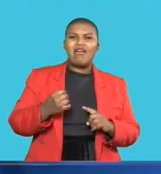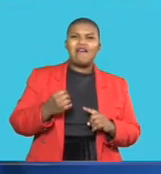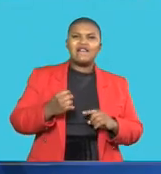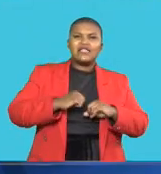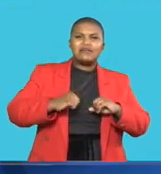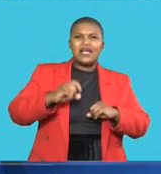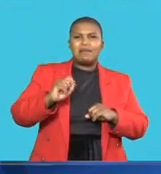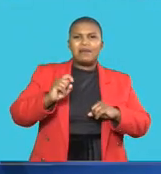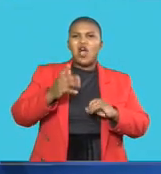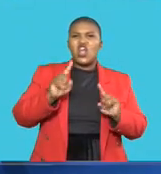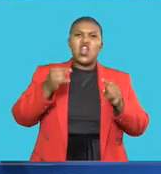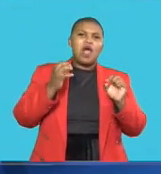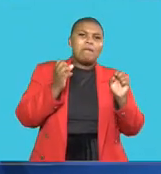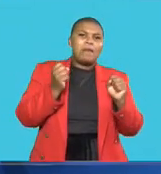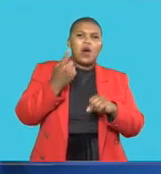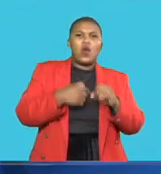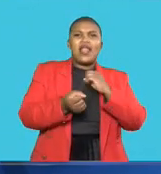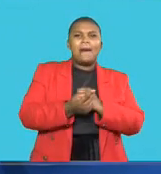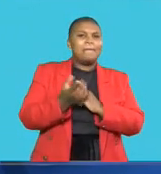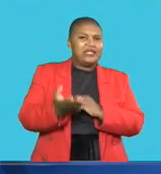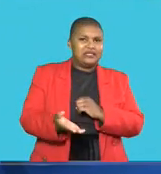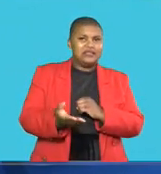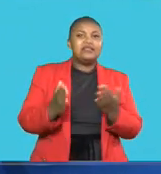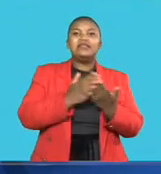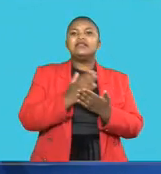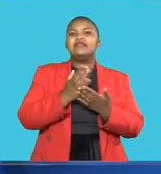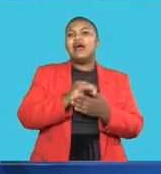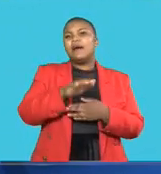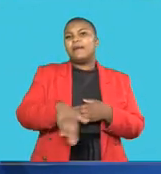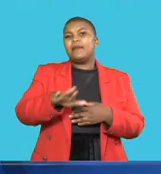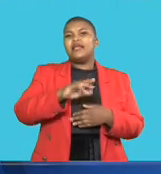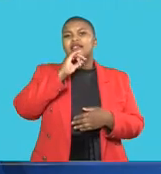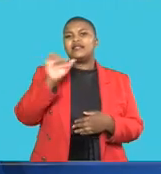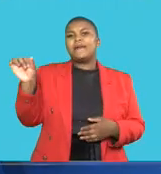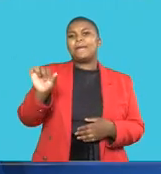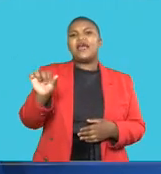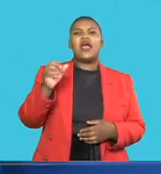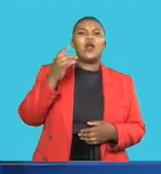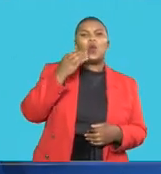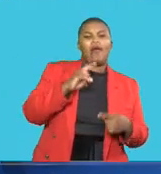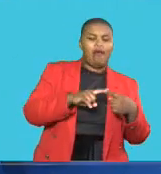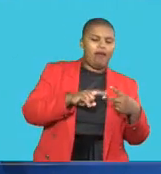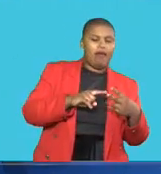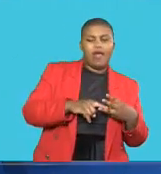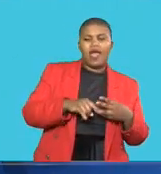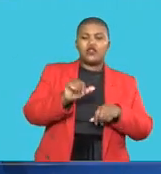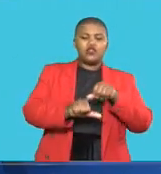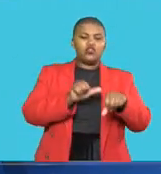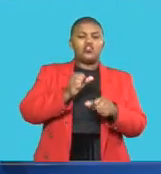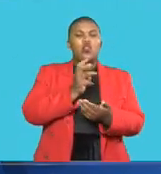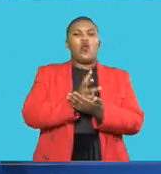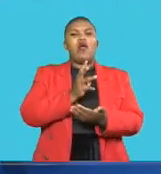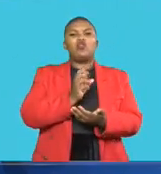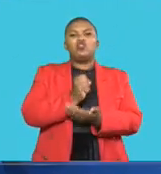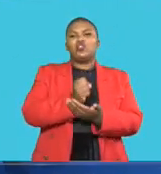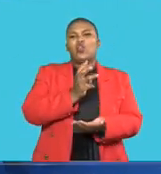then talk about what happened to you. In certain areas, bakutshela ukuthi no, buya nini, a social worker will only be here